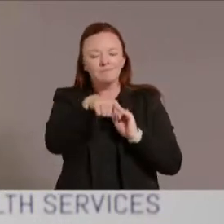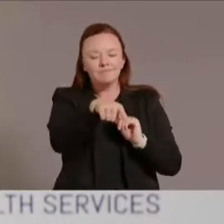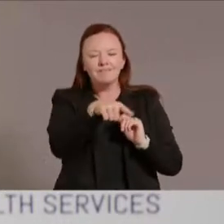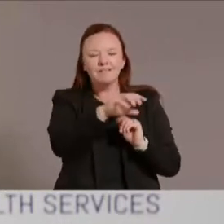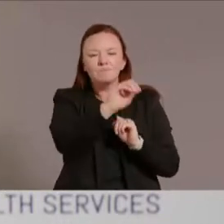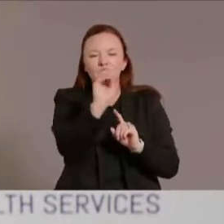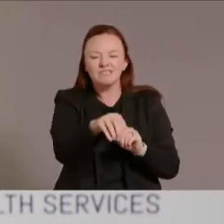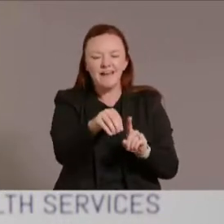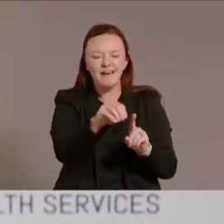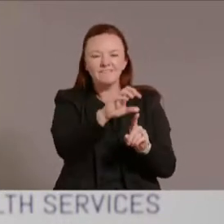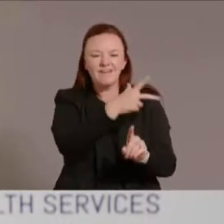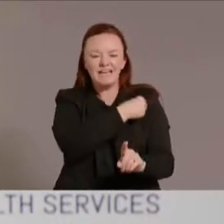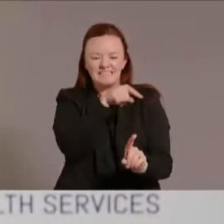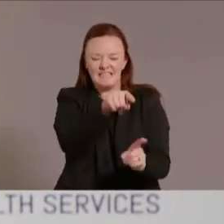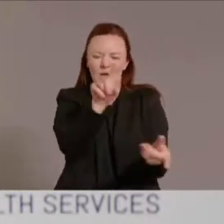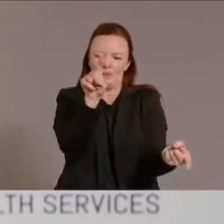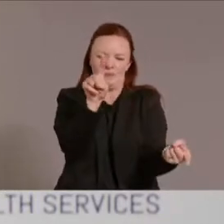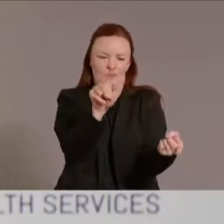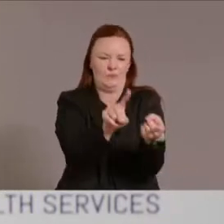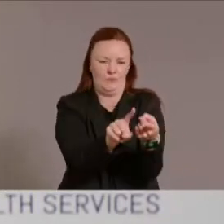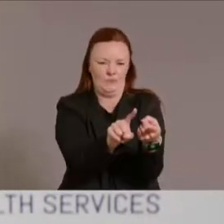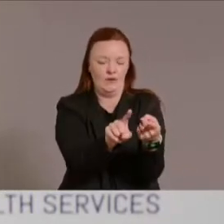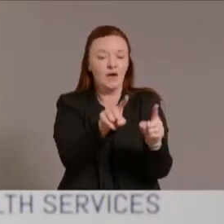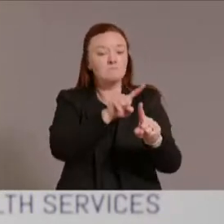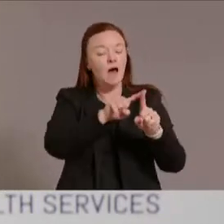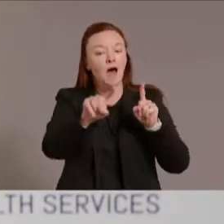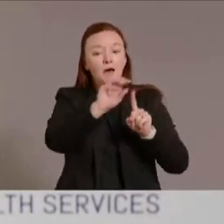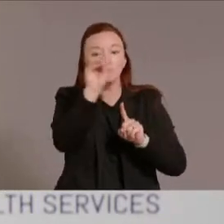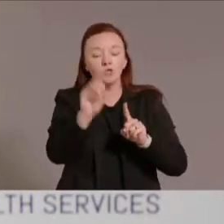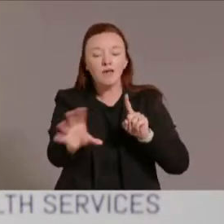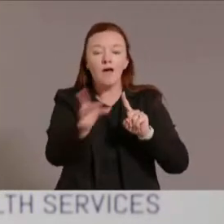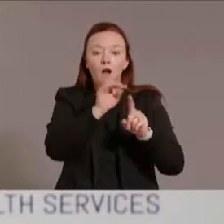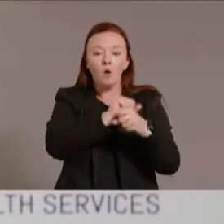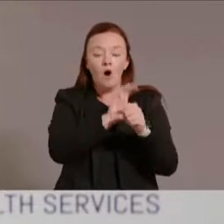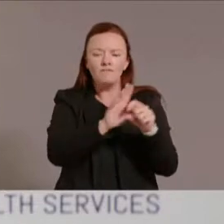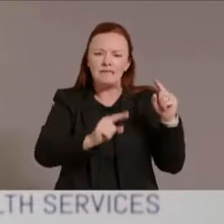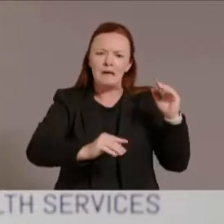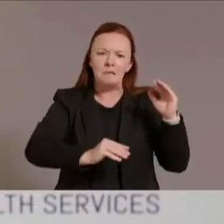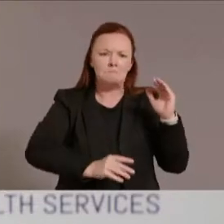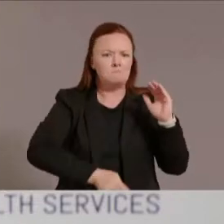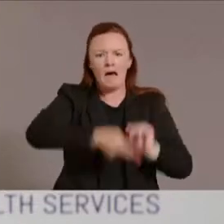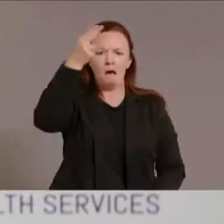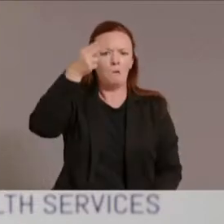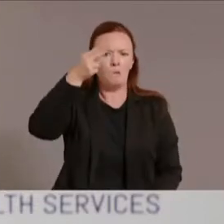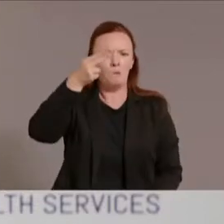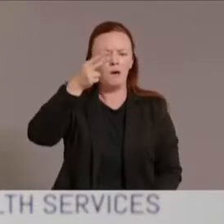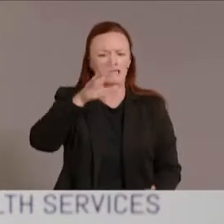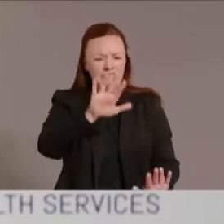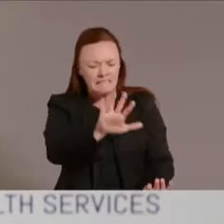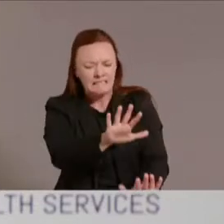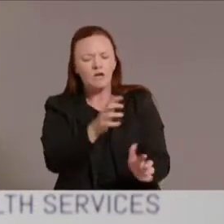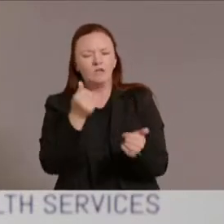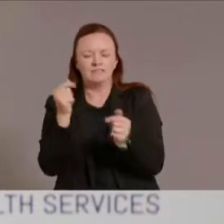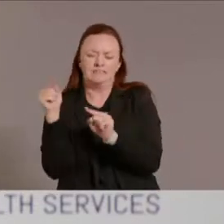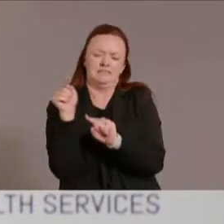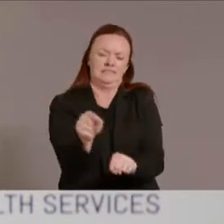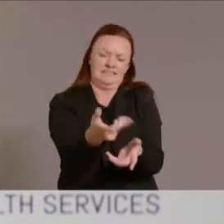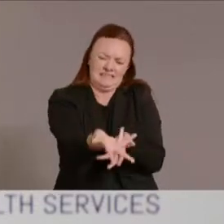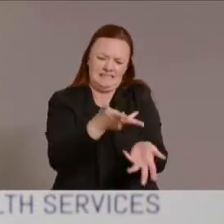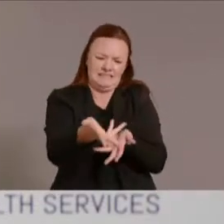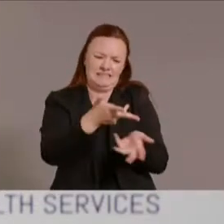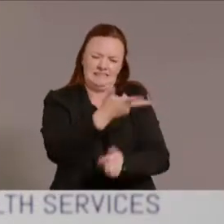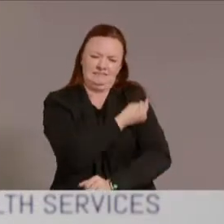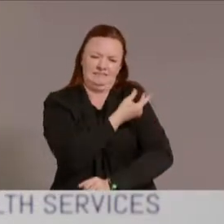but have been hit hard by disease. So we've recently initiated a campaign in Yuma where there will